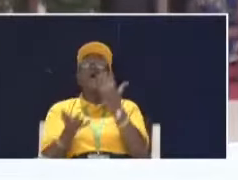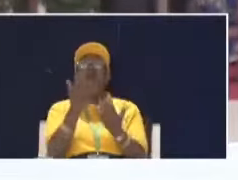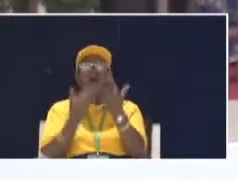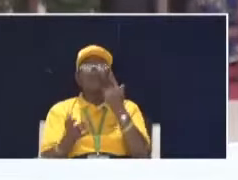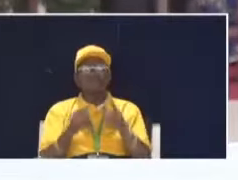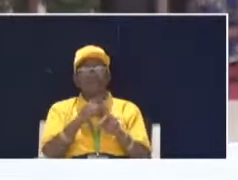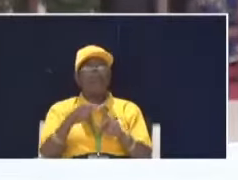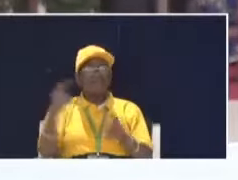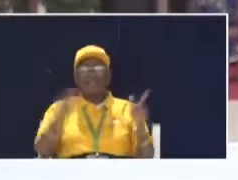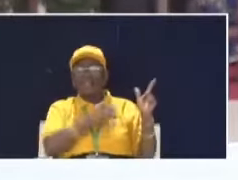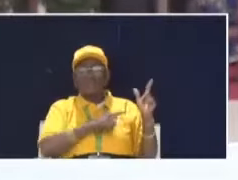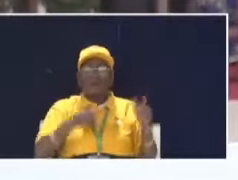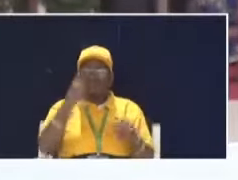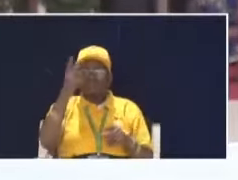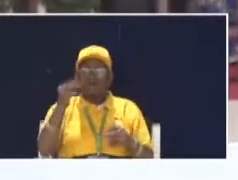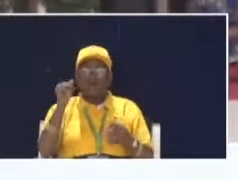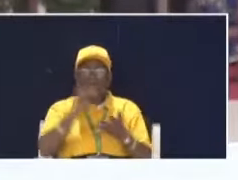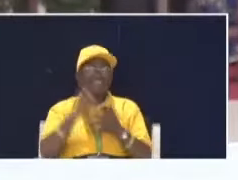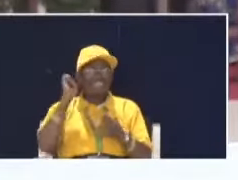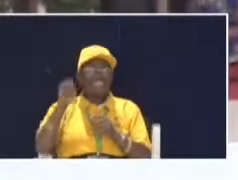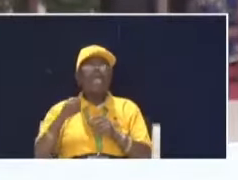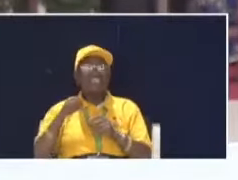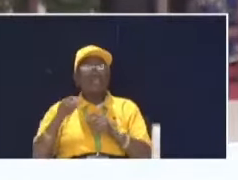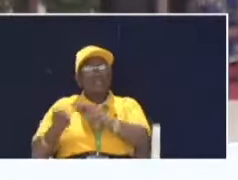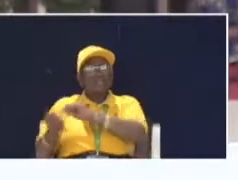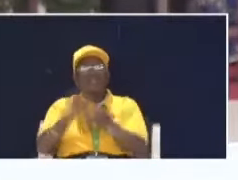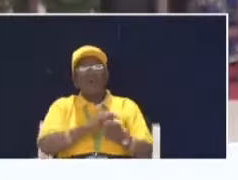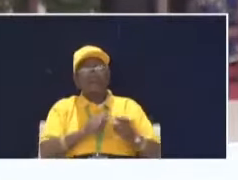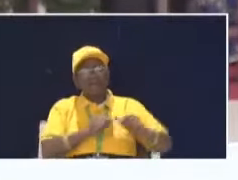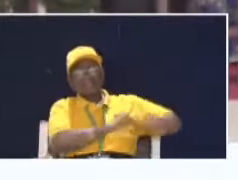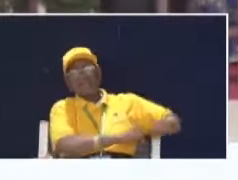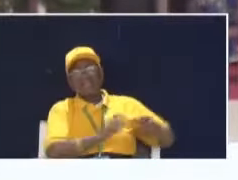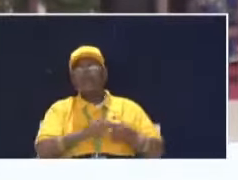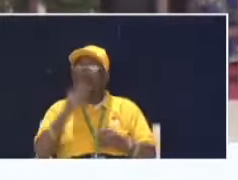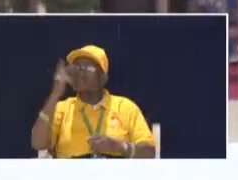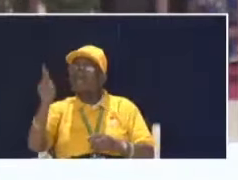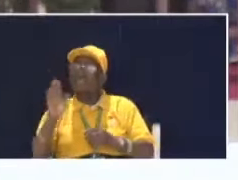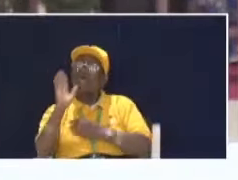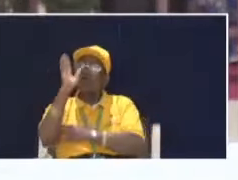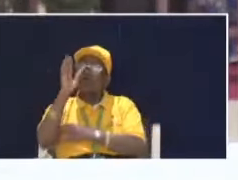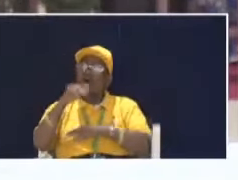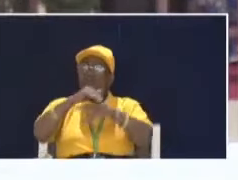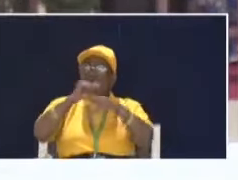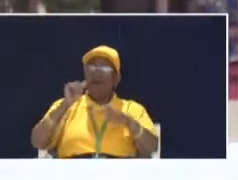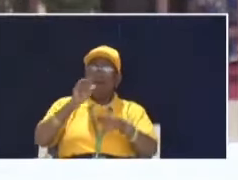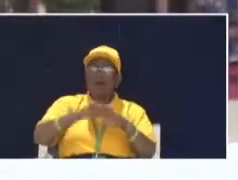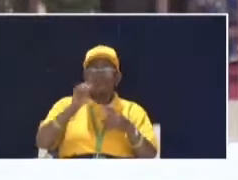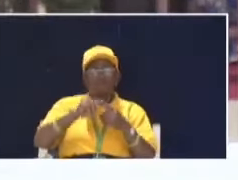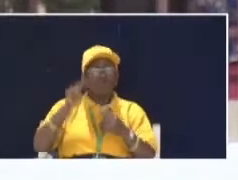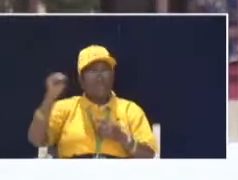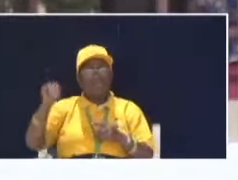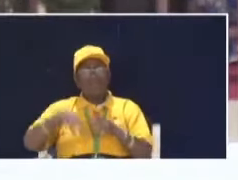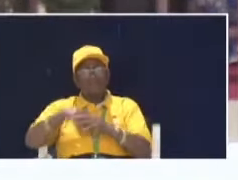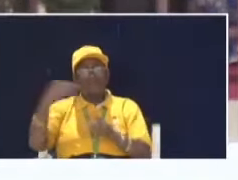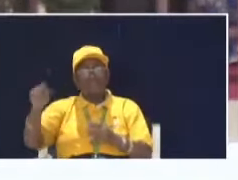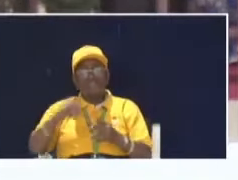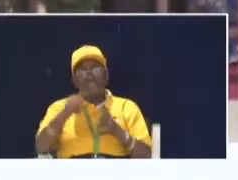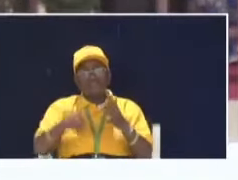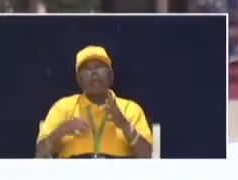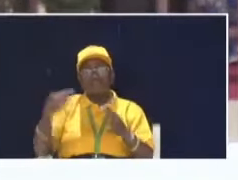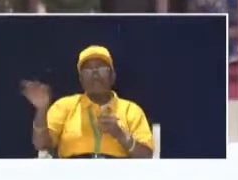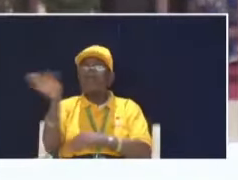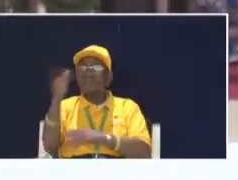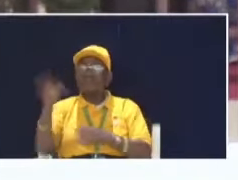And when the Lord saw that he turned aside to see, God called unto him out of the midst of the bush